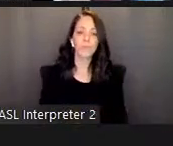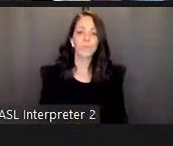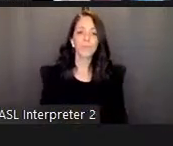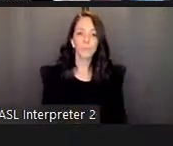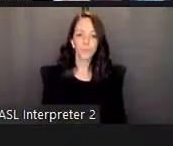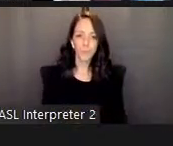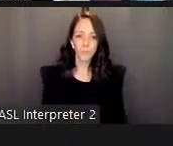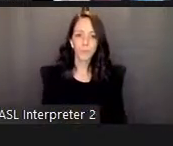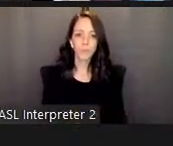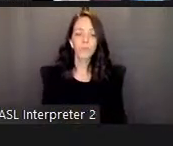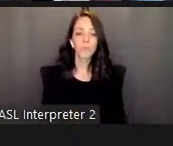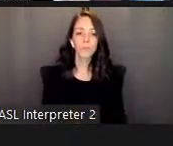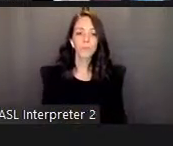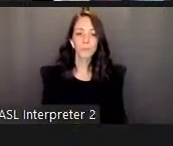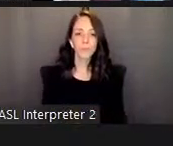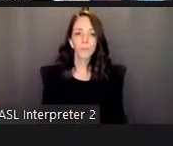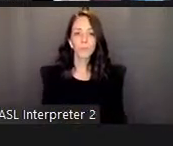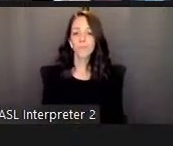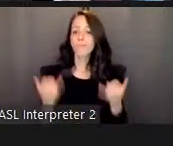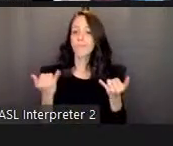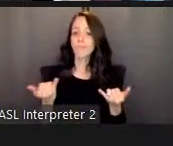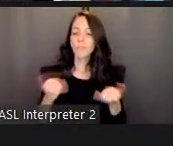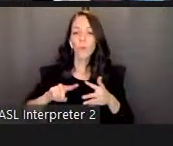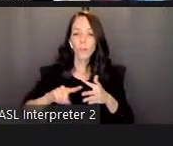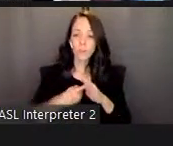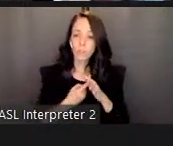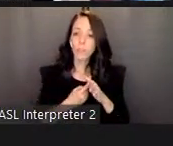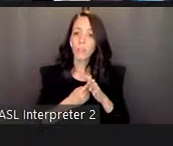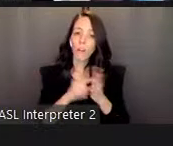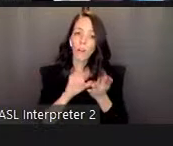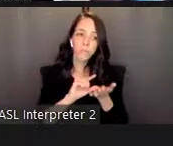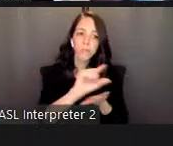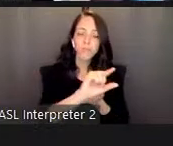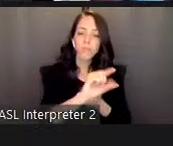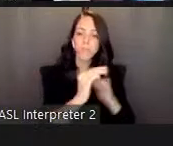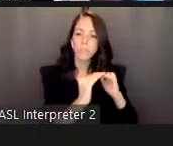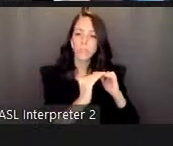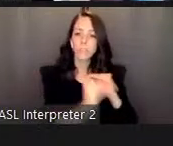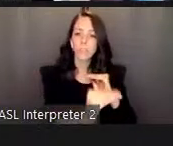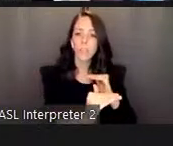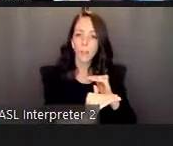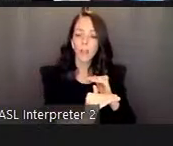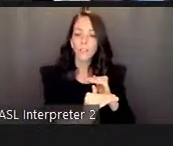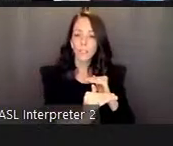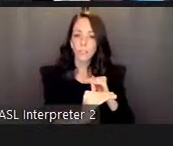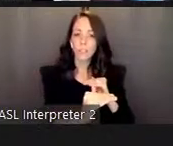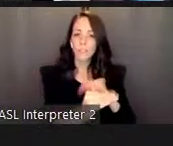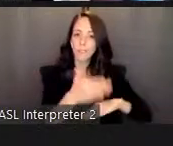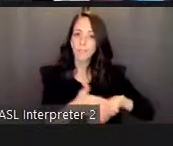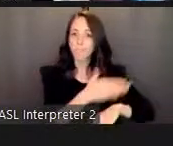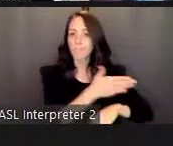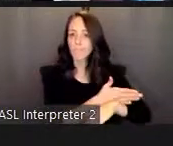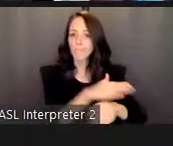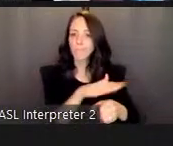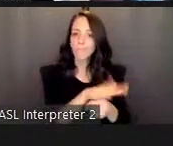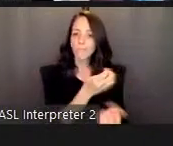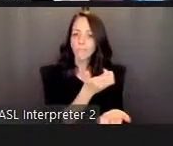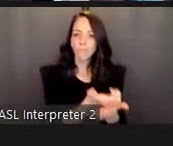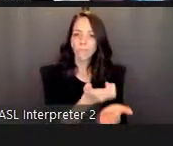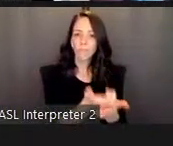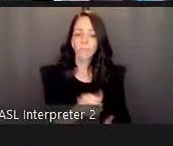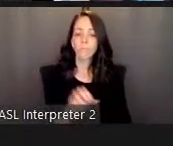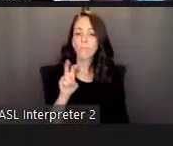We're beginning to invest in stabilizing and supporting the local economy. We're investing over $2.5